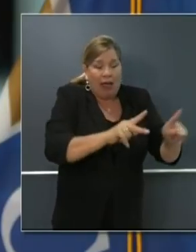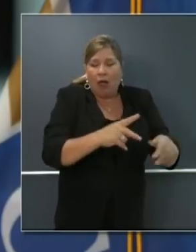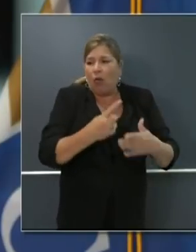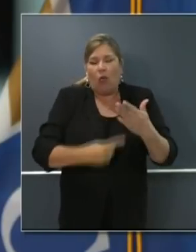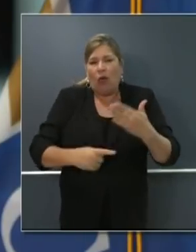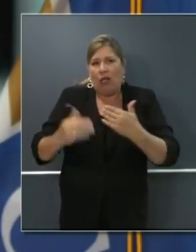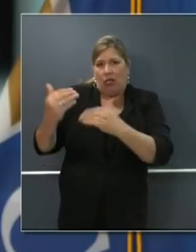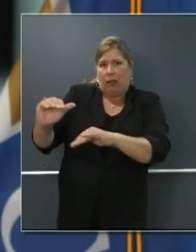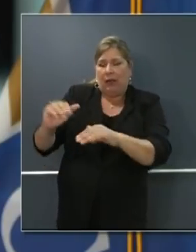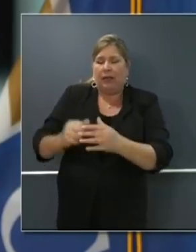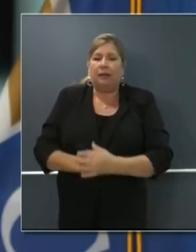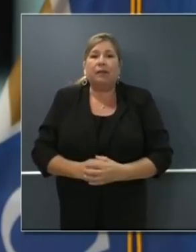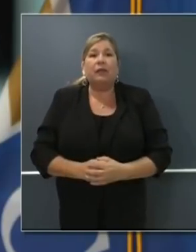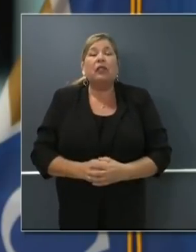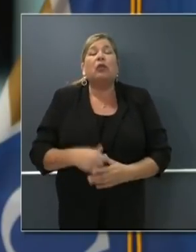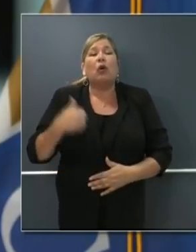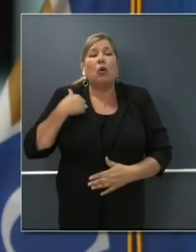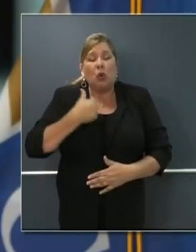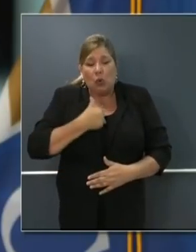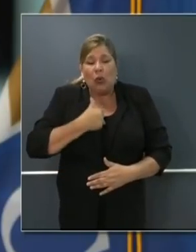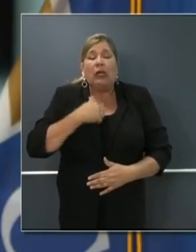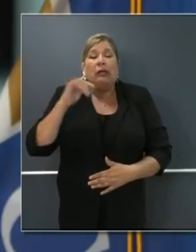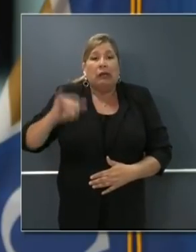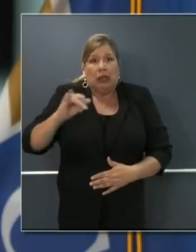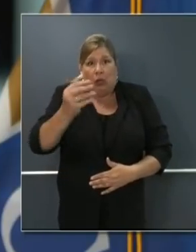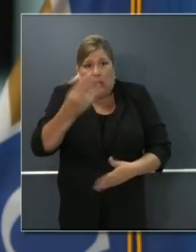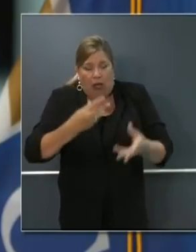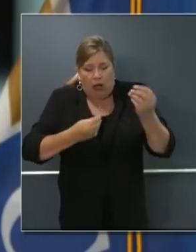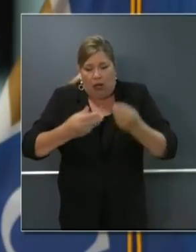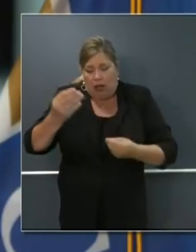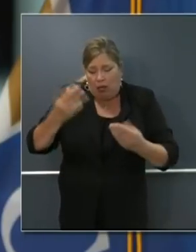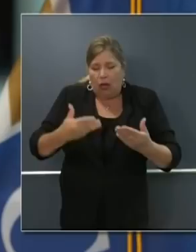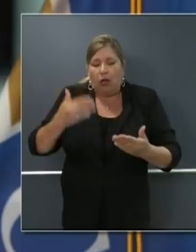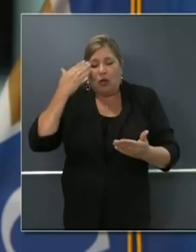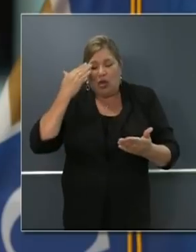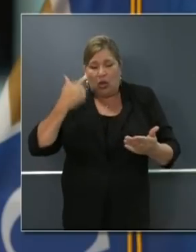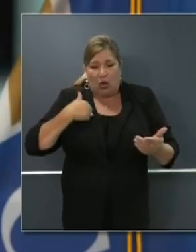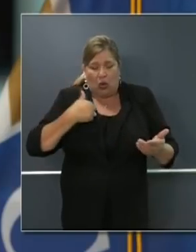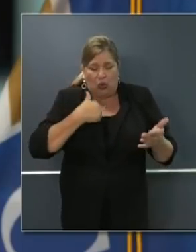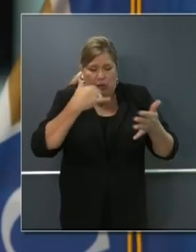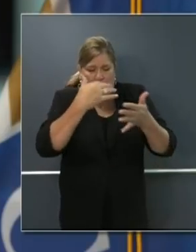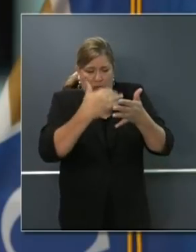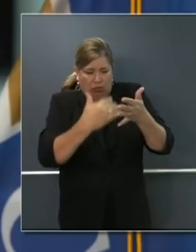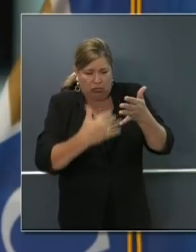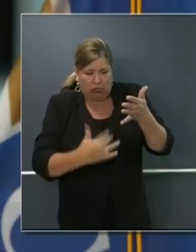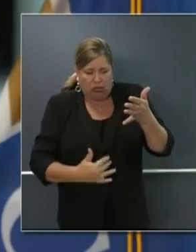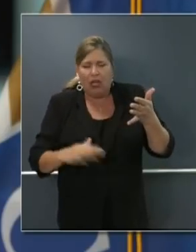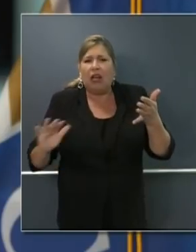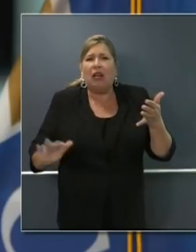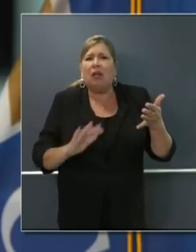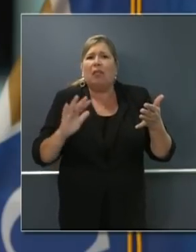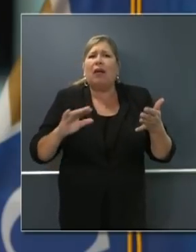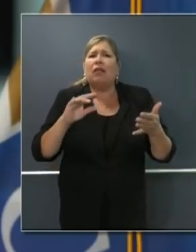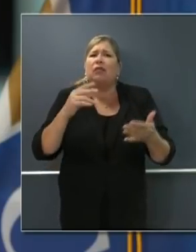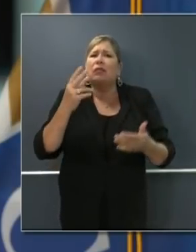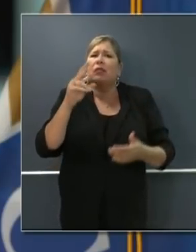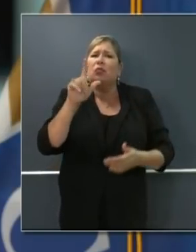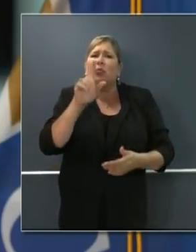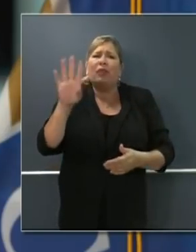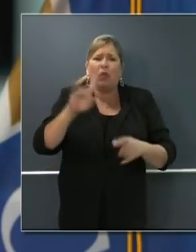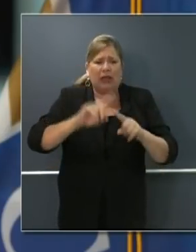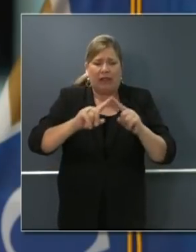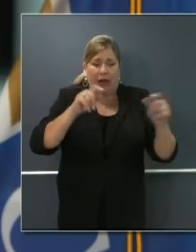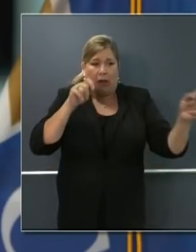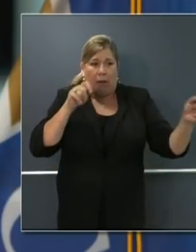24 additions were made on that site. I encourage you to take a look at it as it relates to hiking, again, with